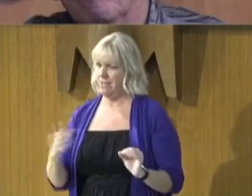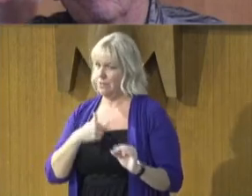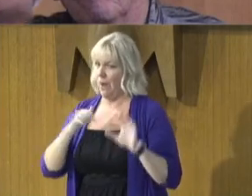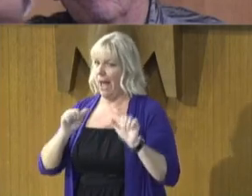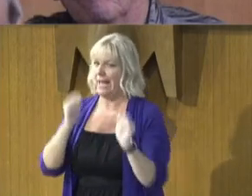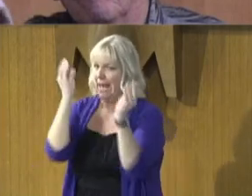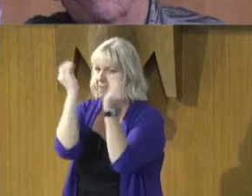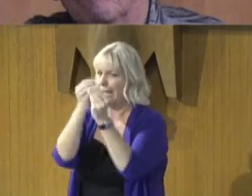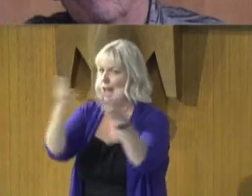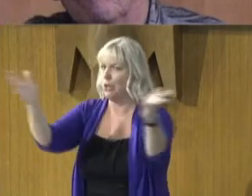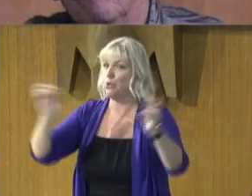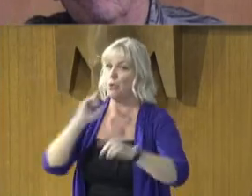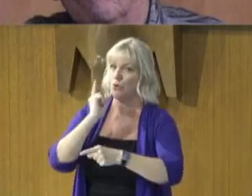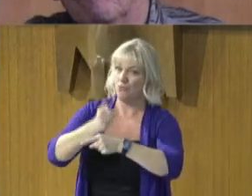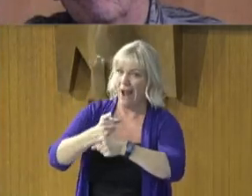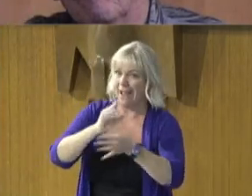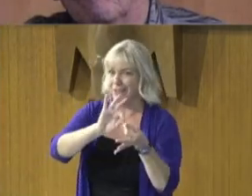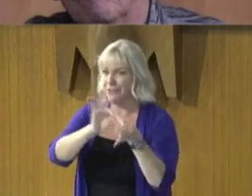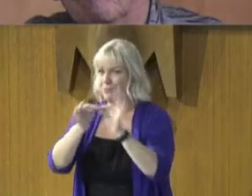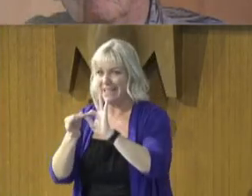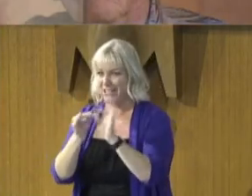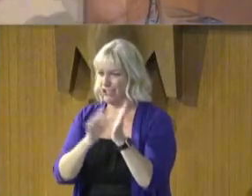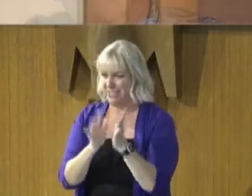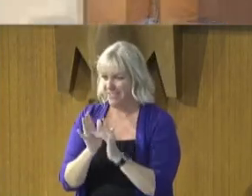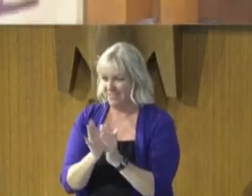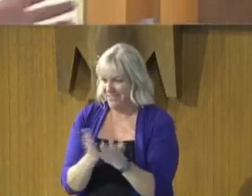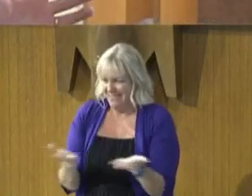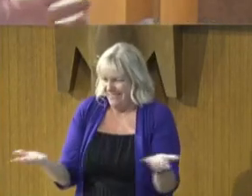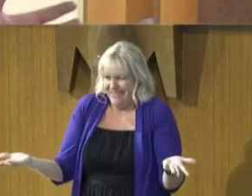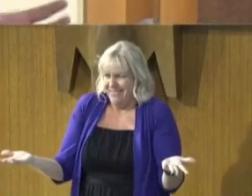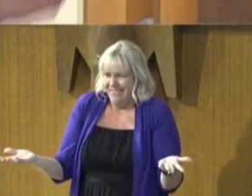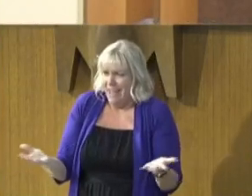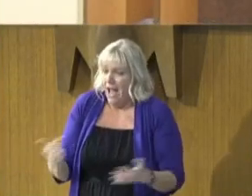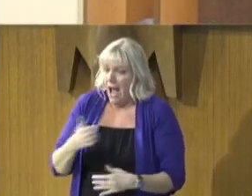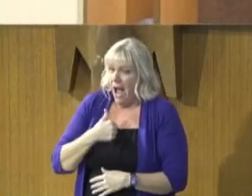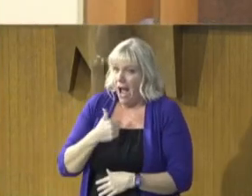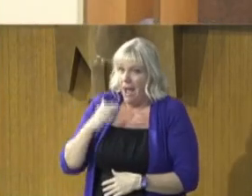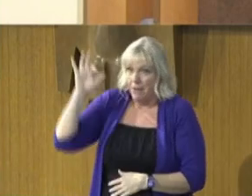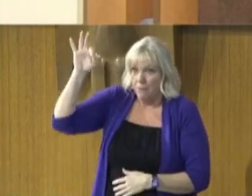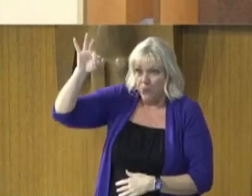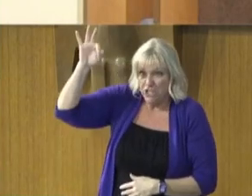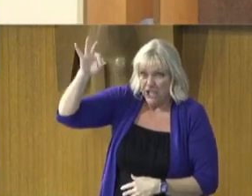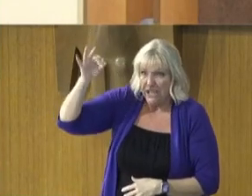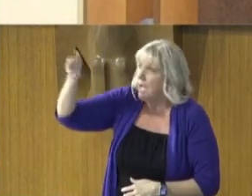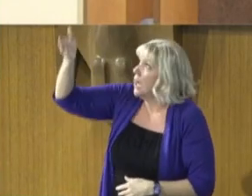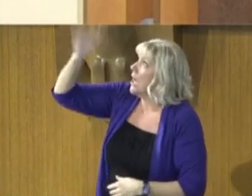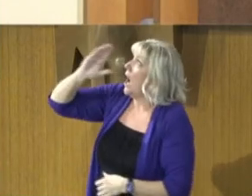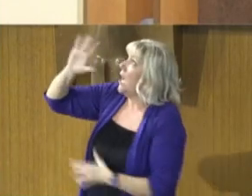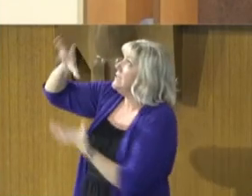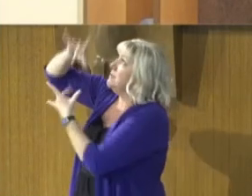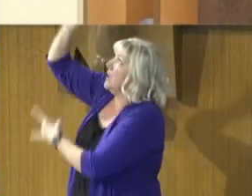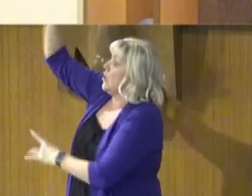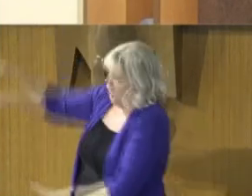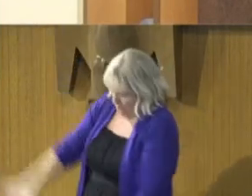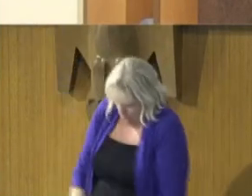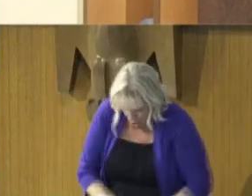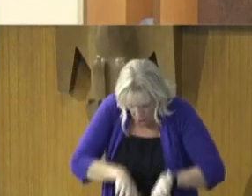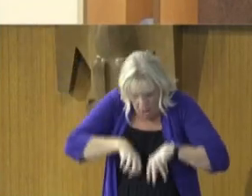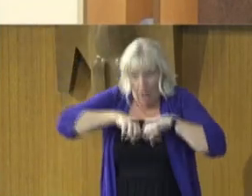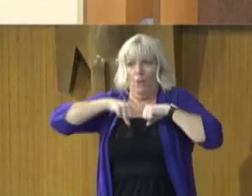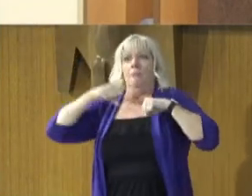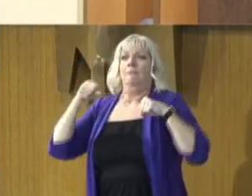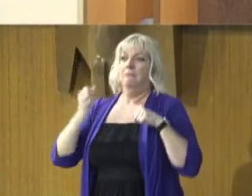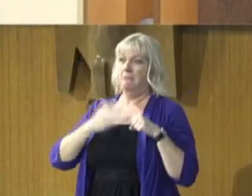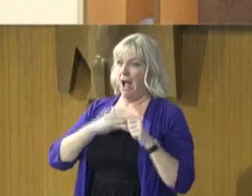one right interpretation of Scripture. And at no point when I'm preaching does the Spirit of God take over and my words